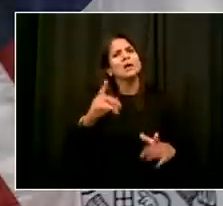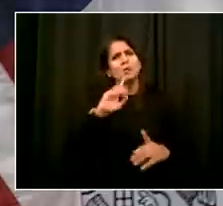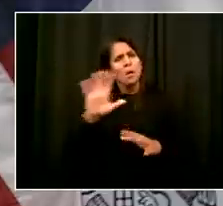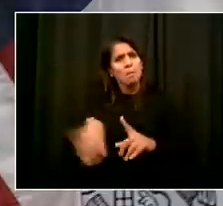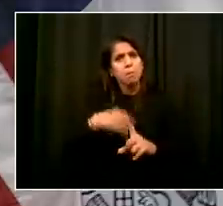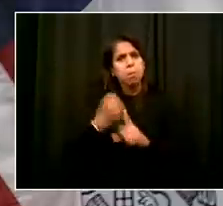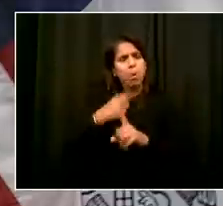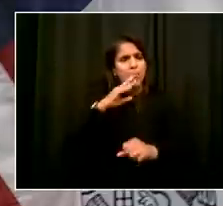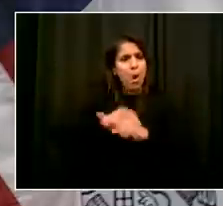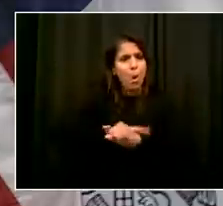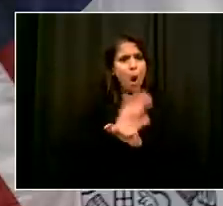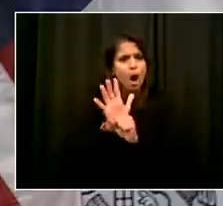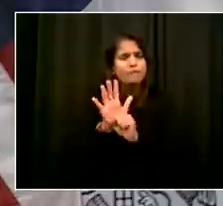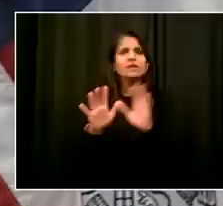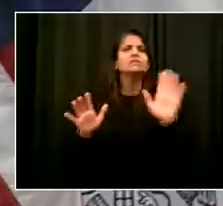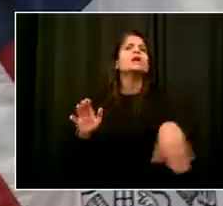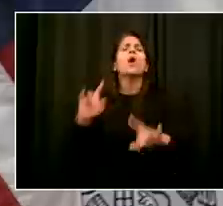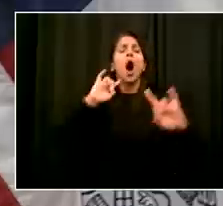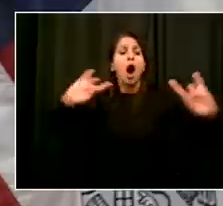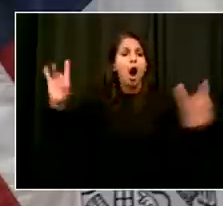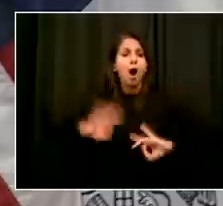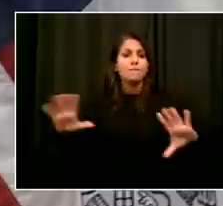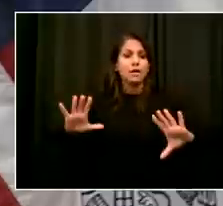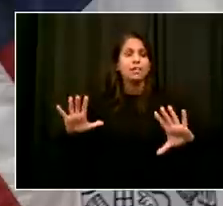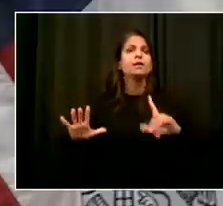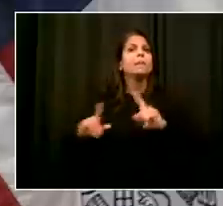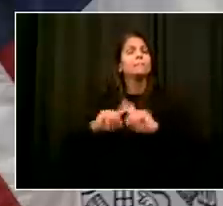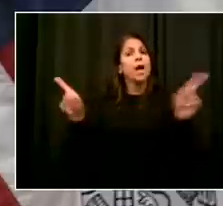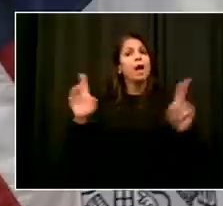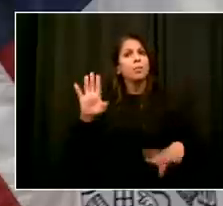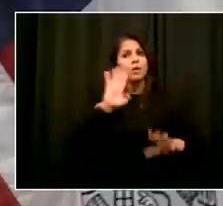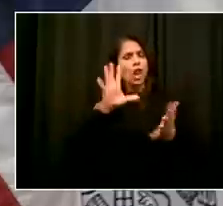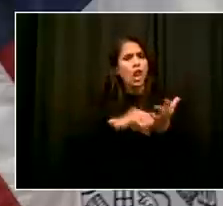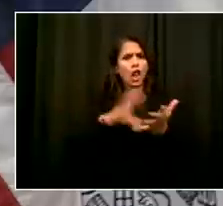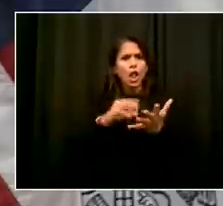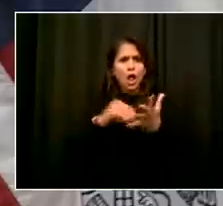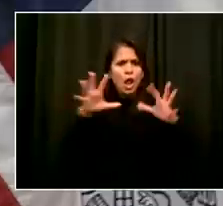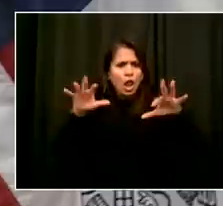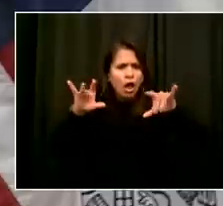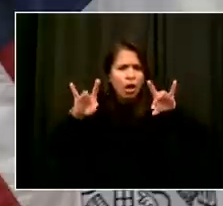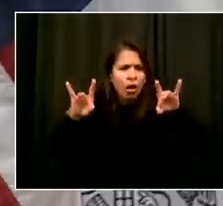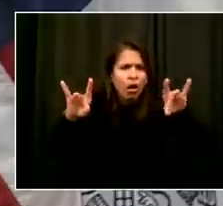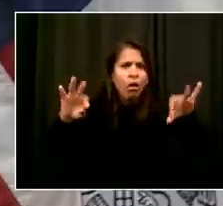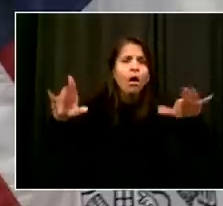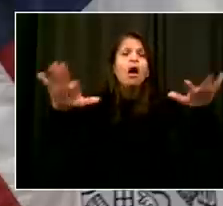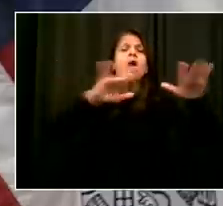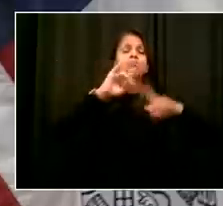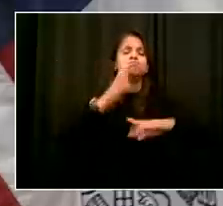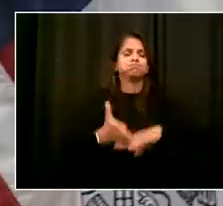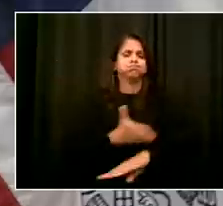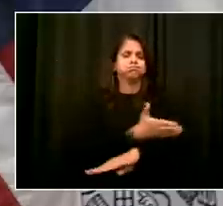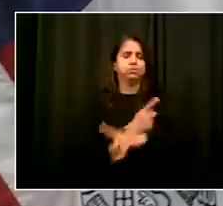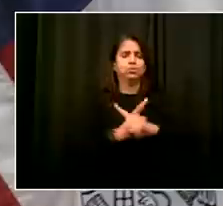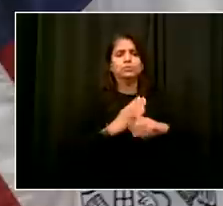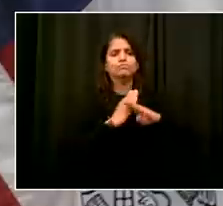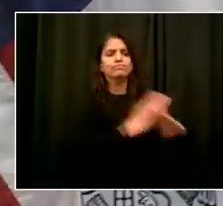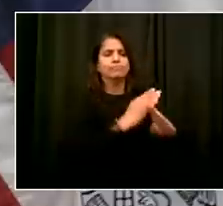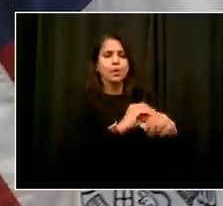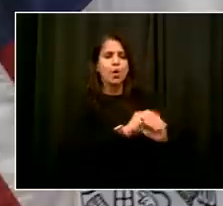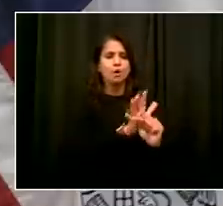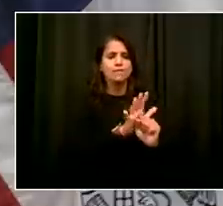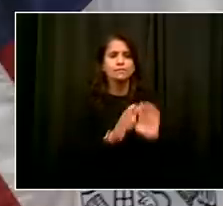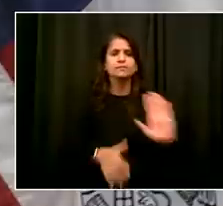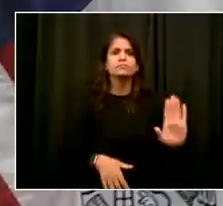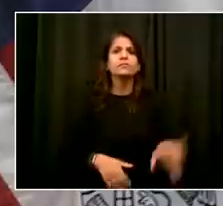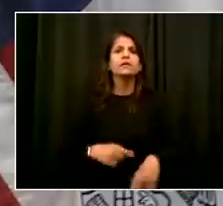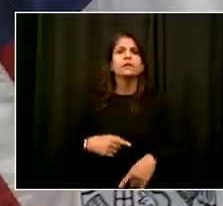teach others how to fight back and to avoid these kind of challenges in the future. That's going to be so much of the mission of